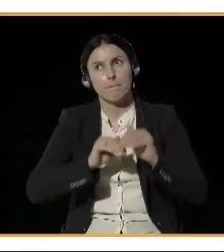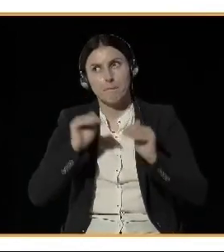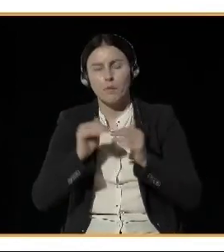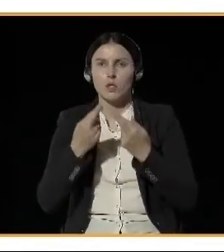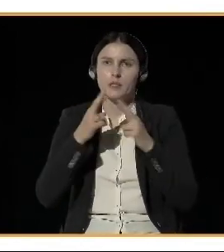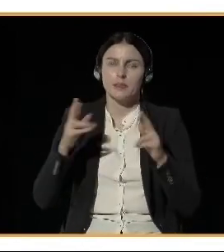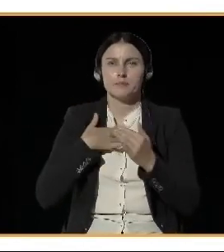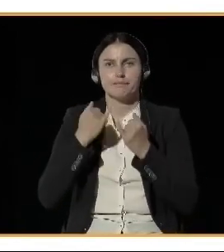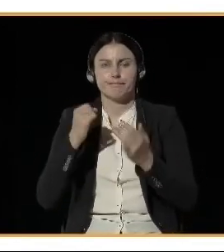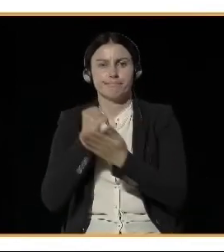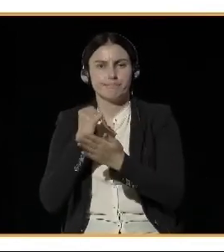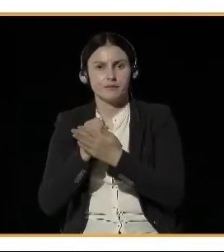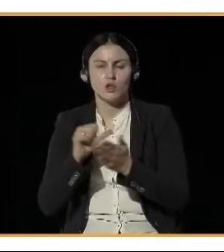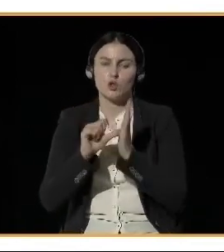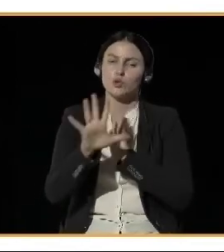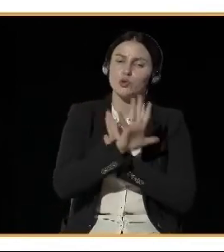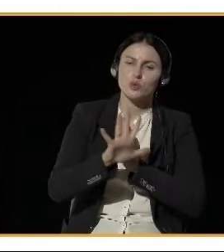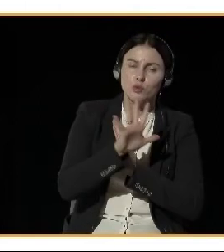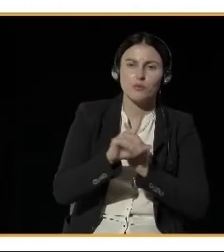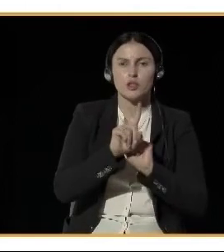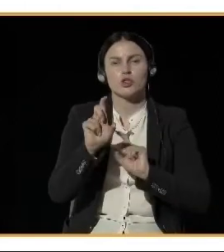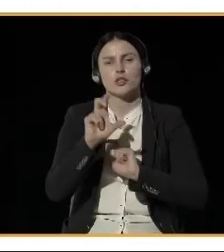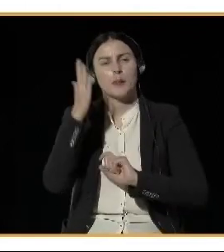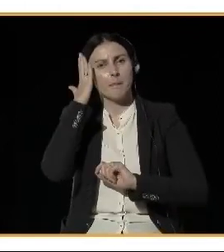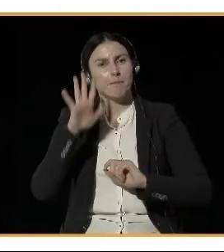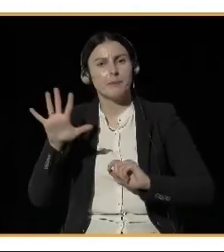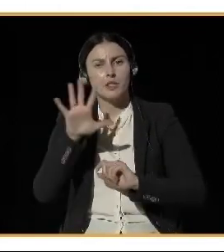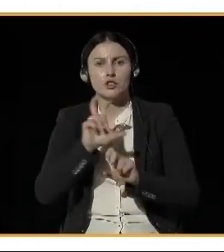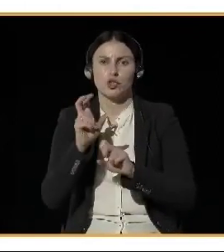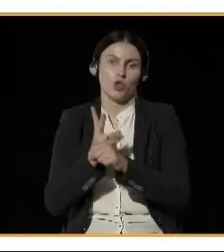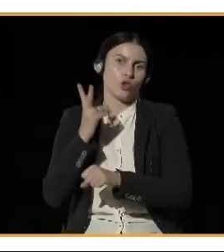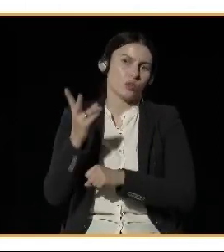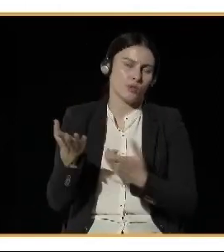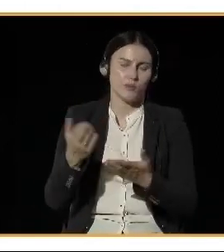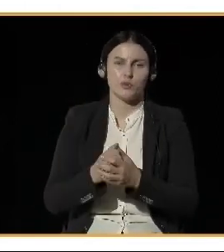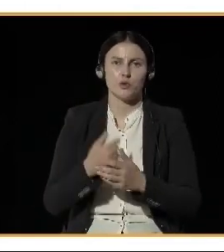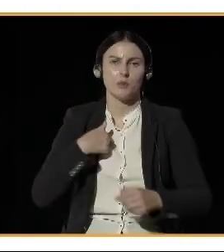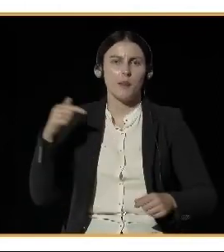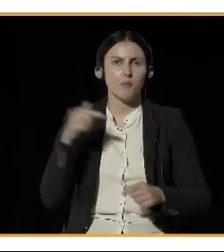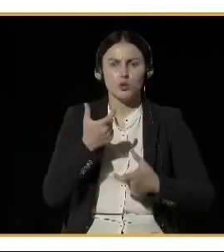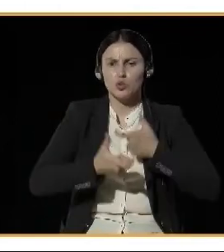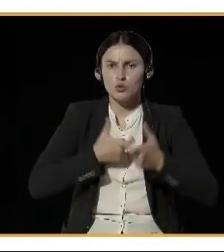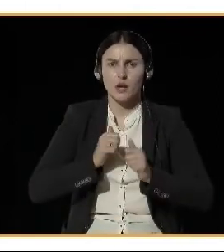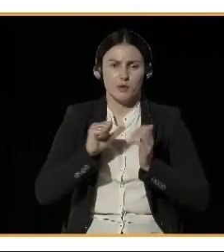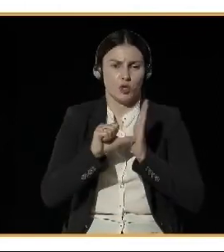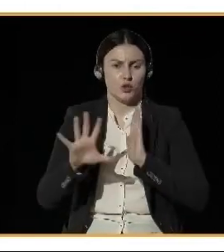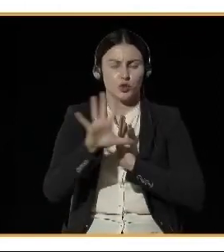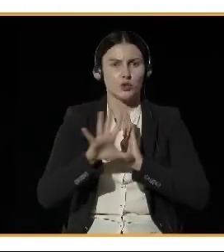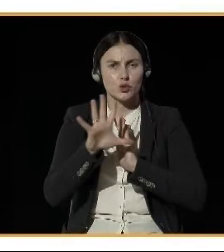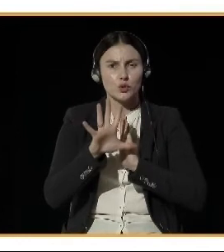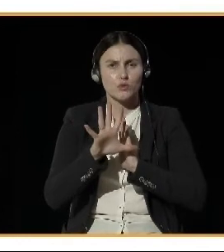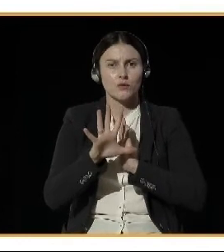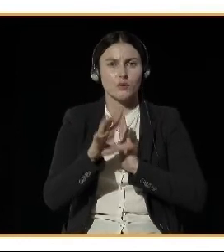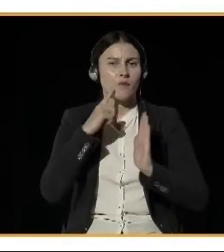housing. We must make the environment, housing more accessible, because if we do not do that,